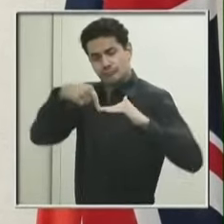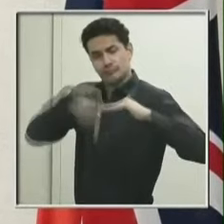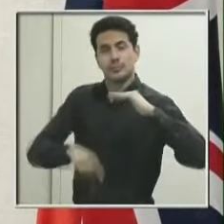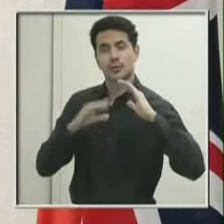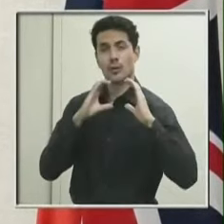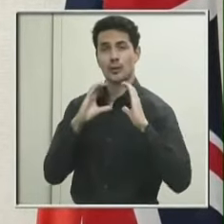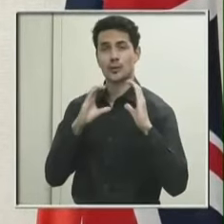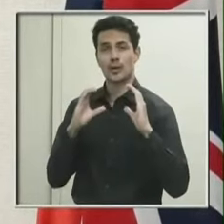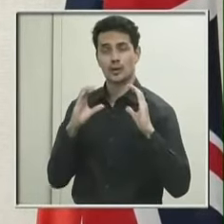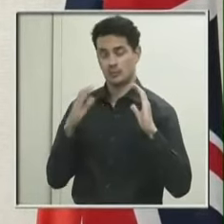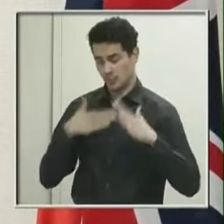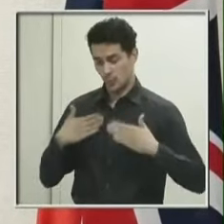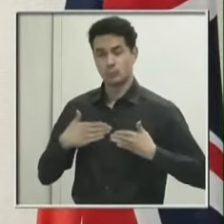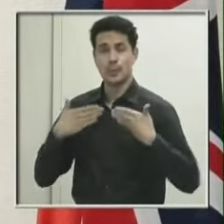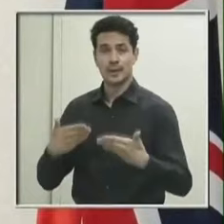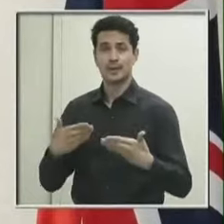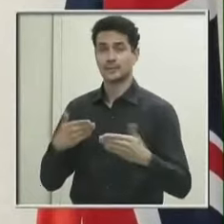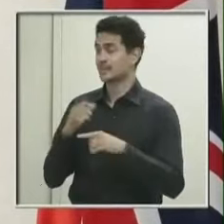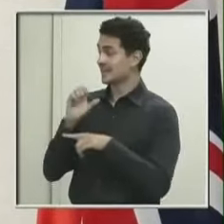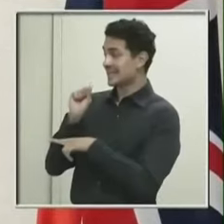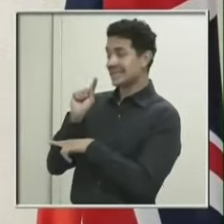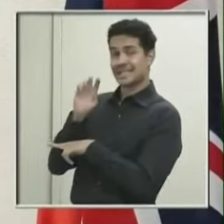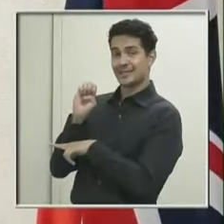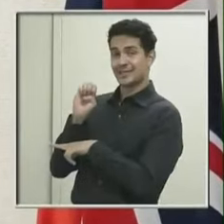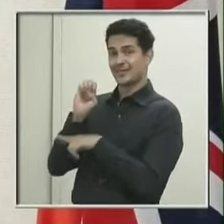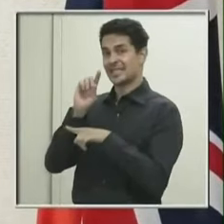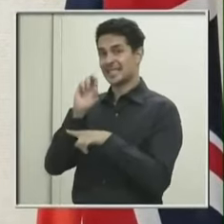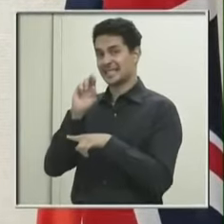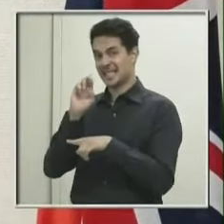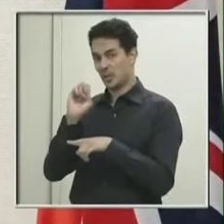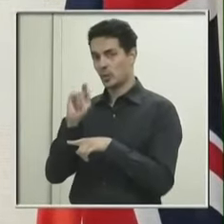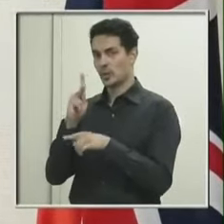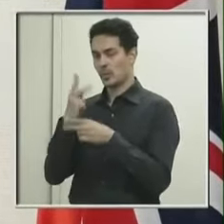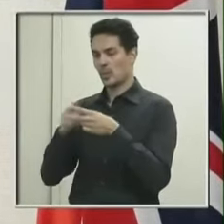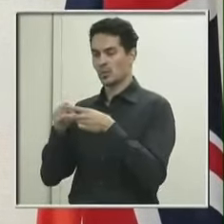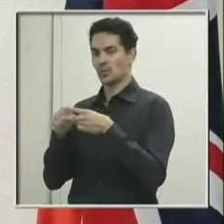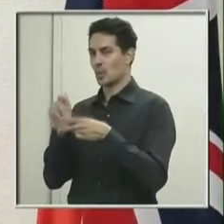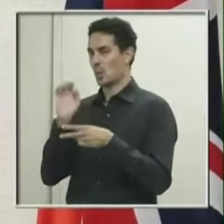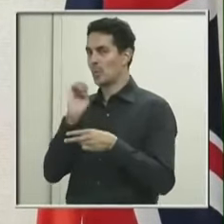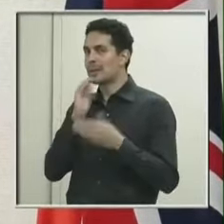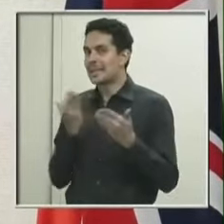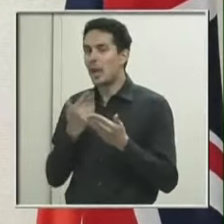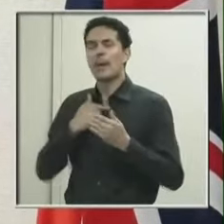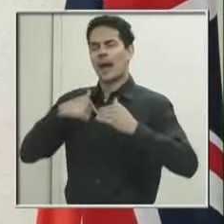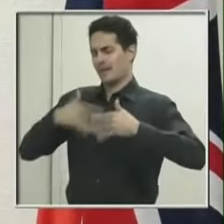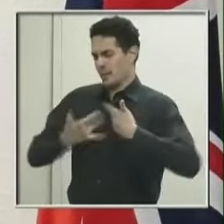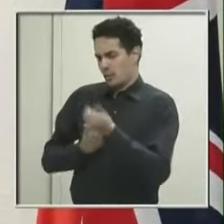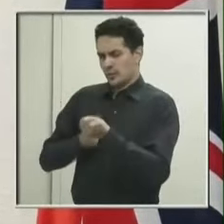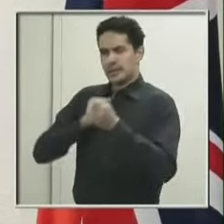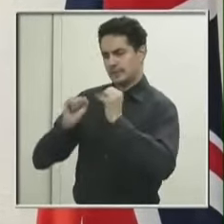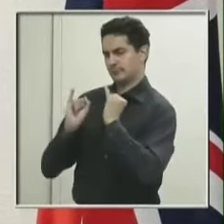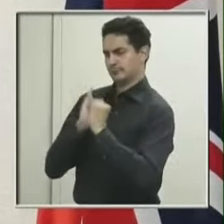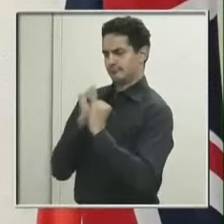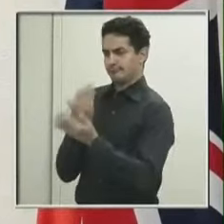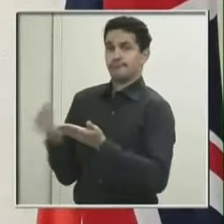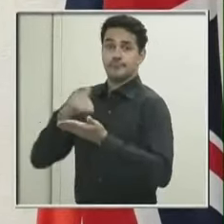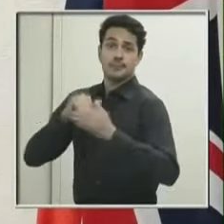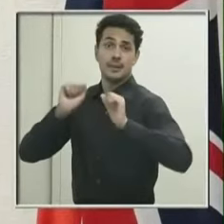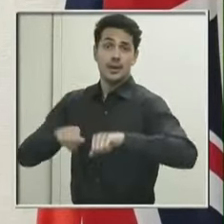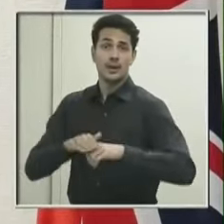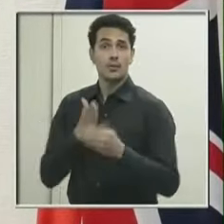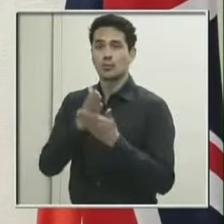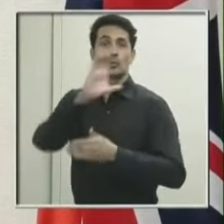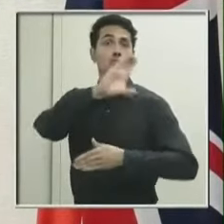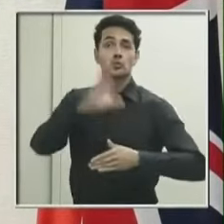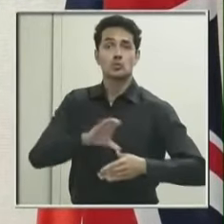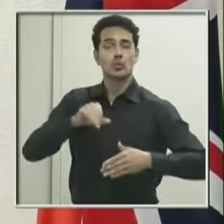conversation. Steve and Derek won't be here, but I feel confident we can find a way to interview them as well through Zoom